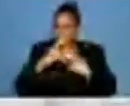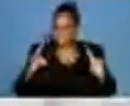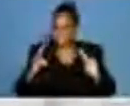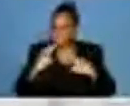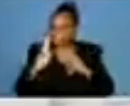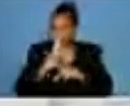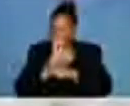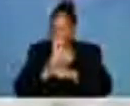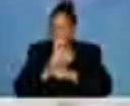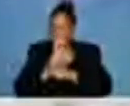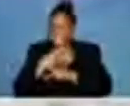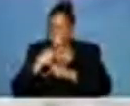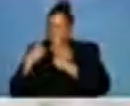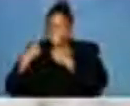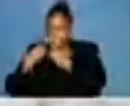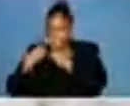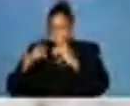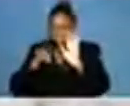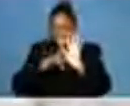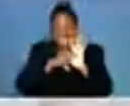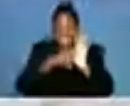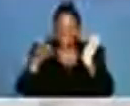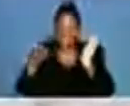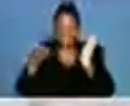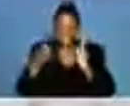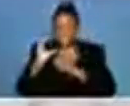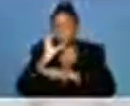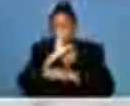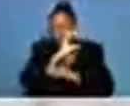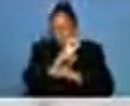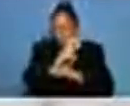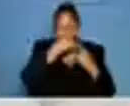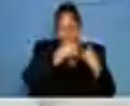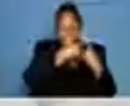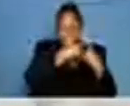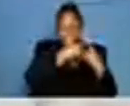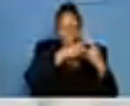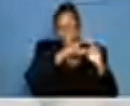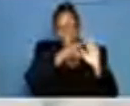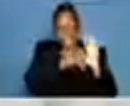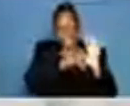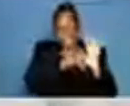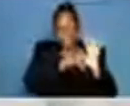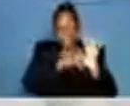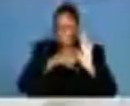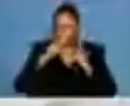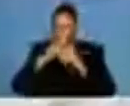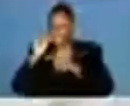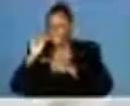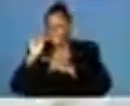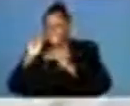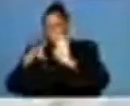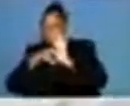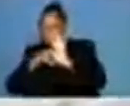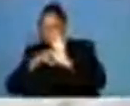all of those, you can either be positive or not negative. So like O positive, O negative, A positive, A negative. So pretty much eight in